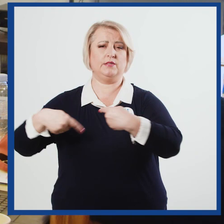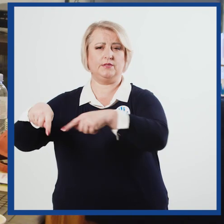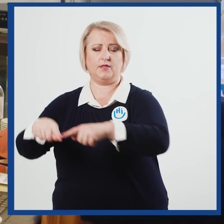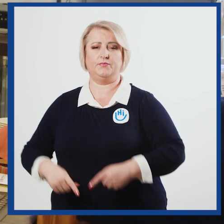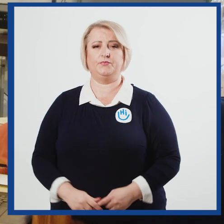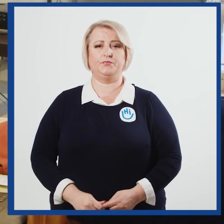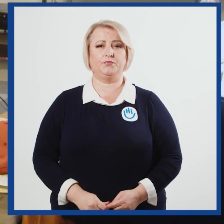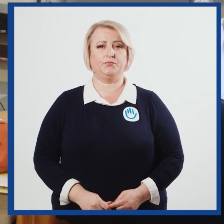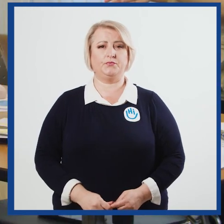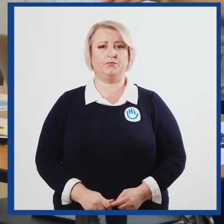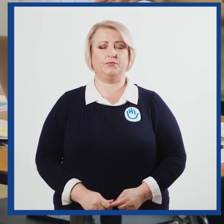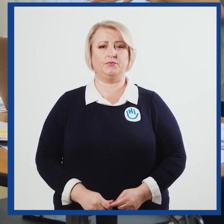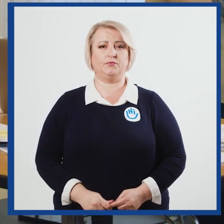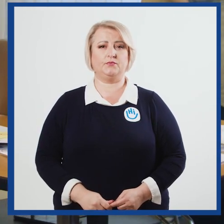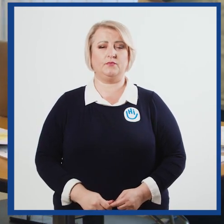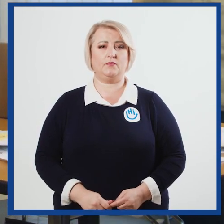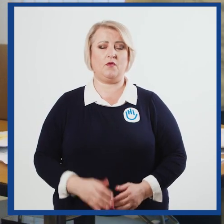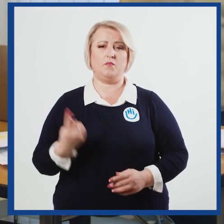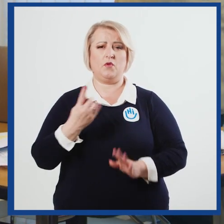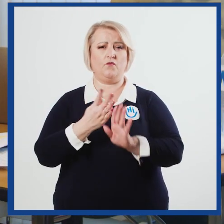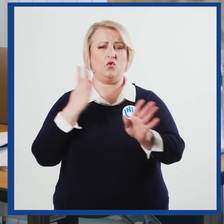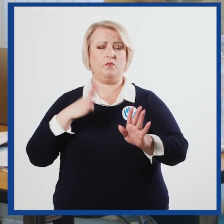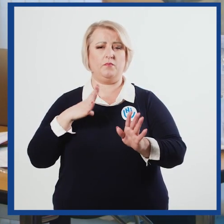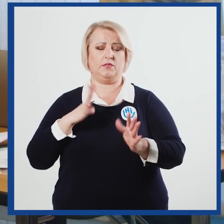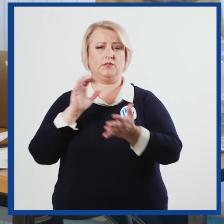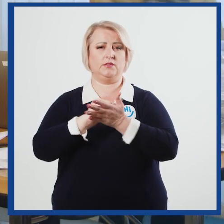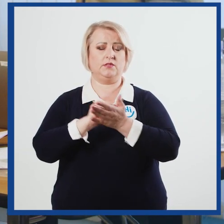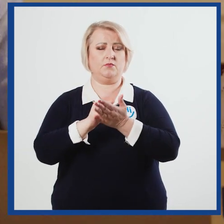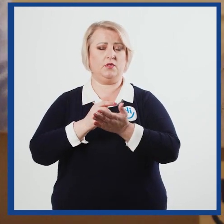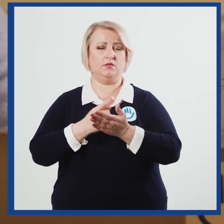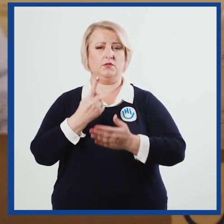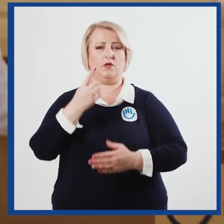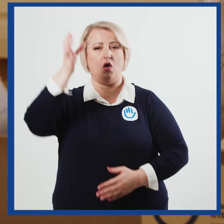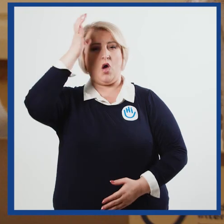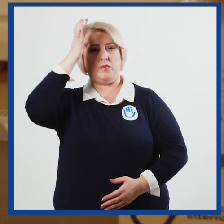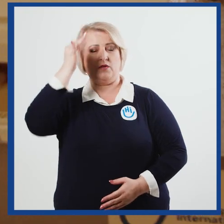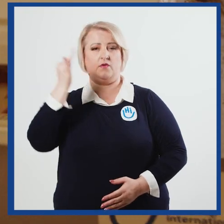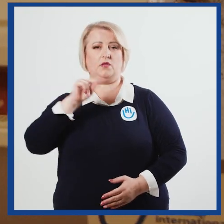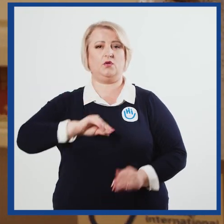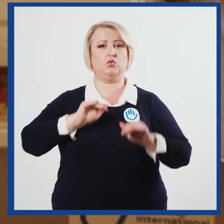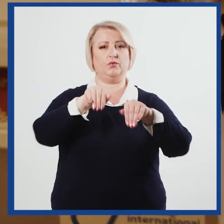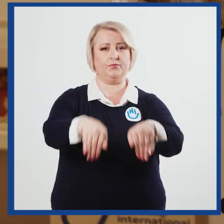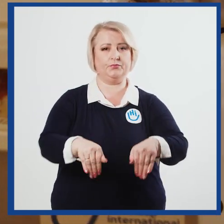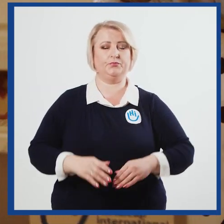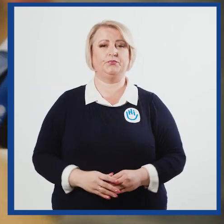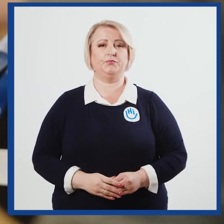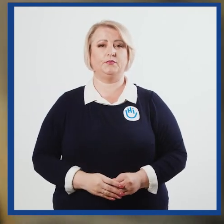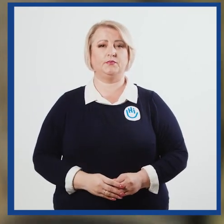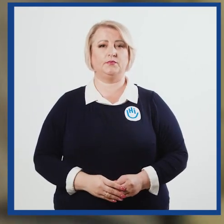disabilities and other humanitarian actors, specifically in the sector of education